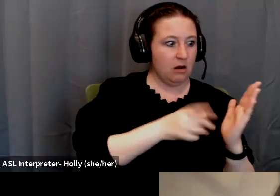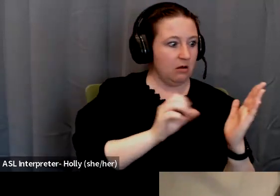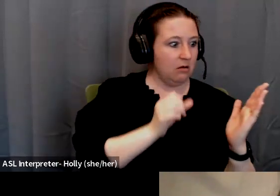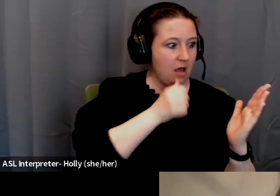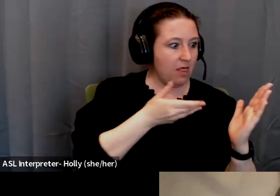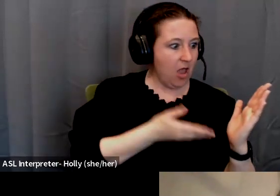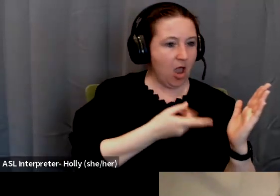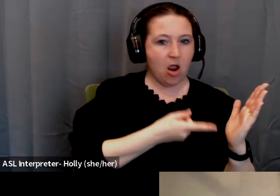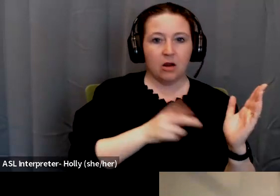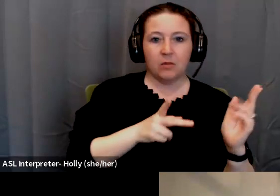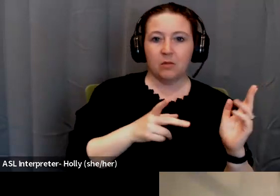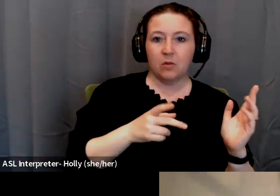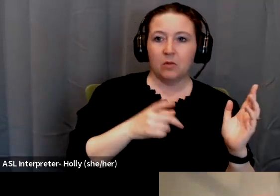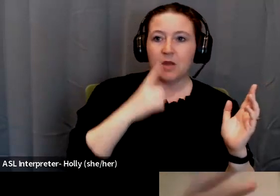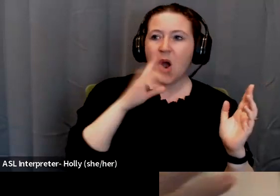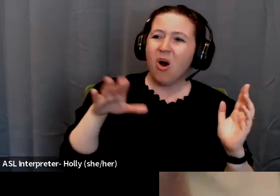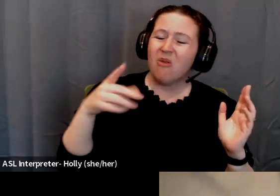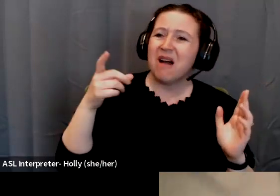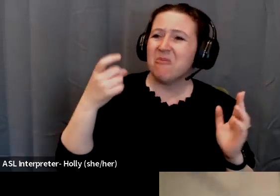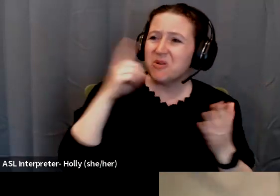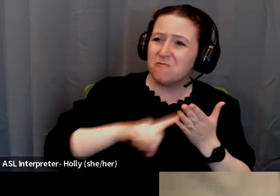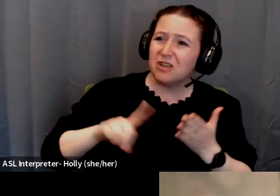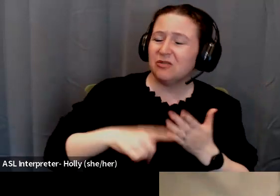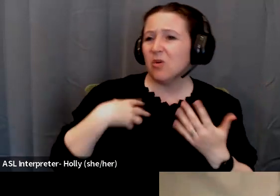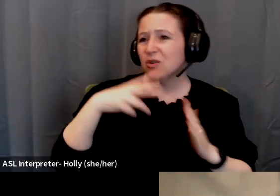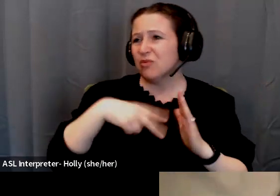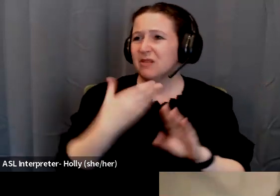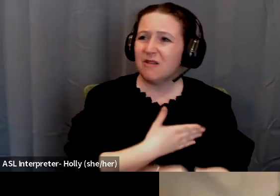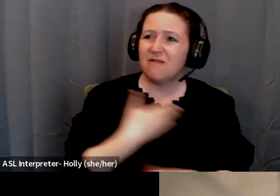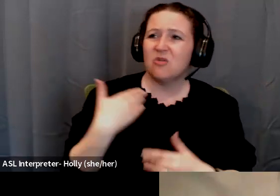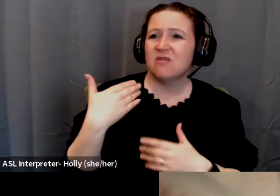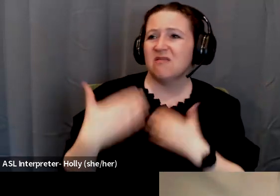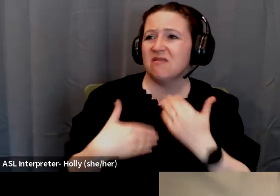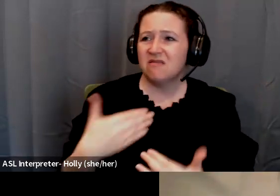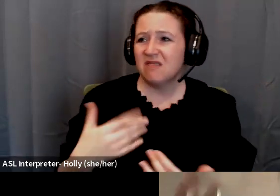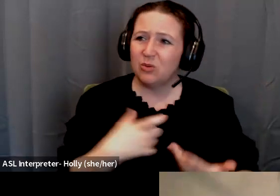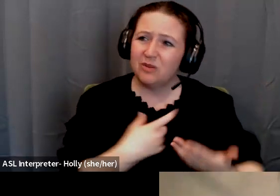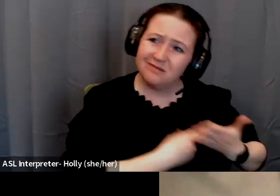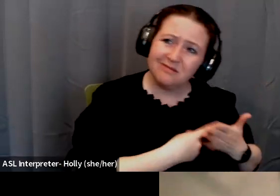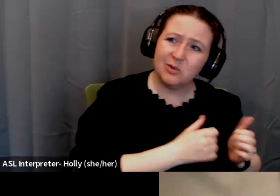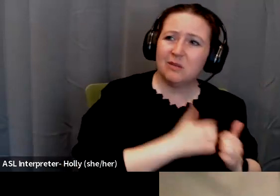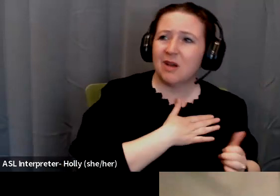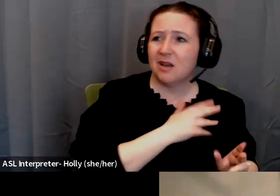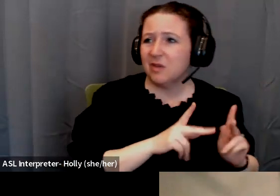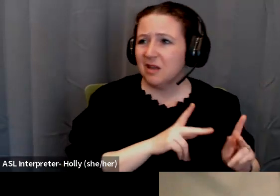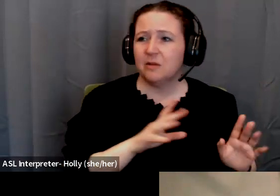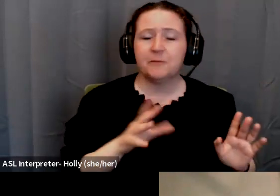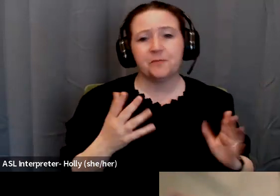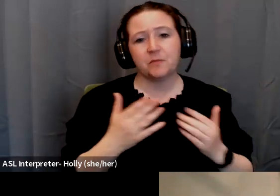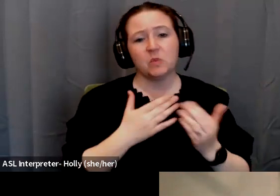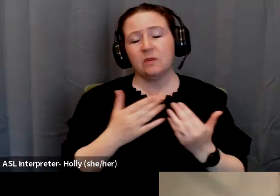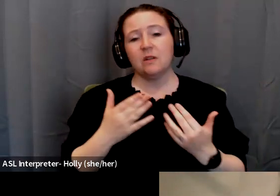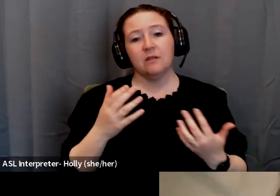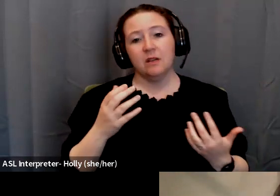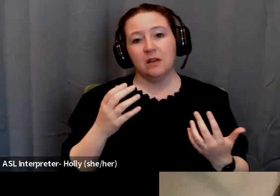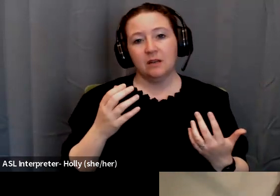think they need to have read something or, thought about it or discussed it with their own affinity group or something, which